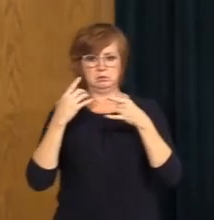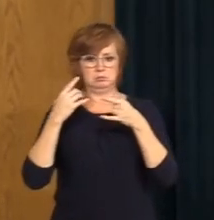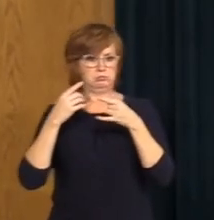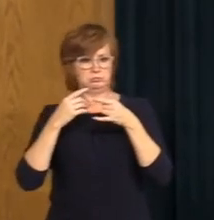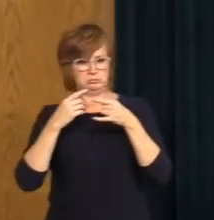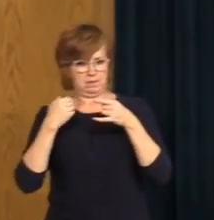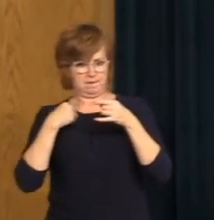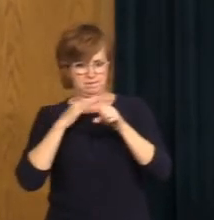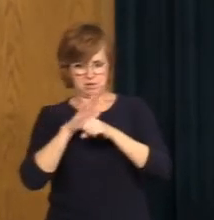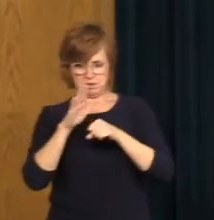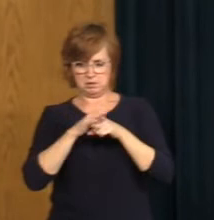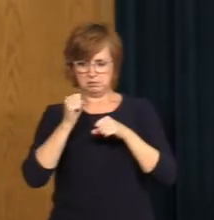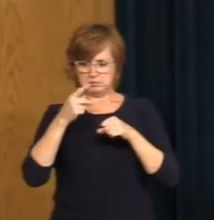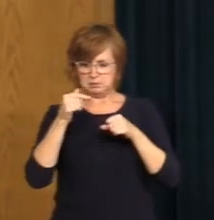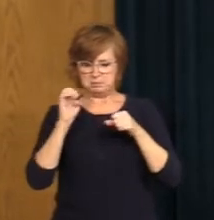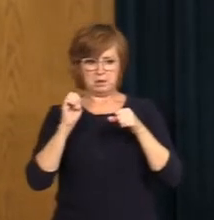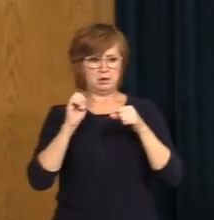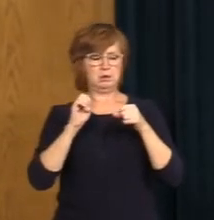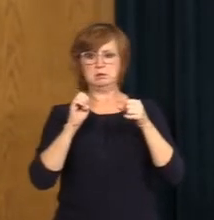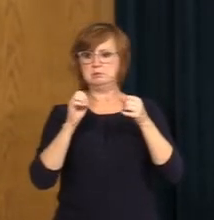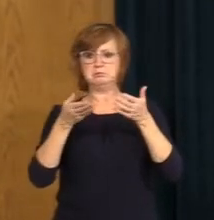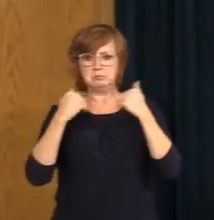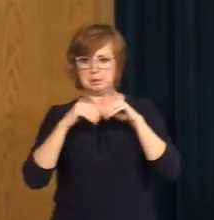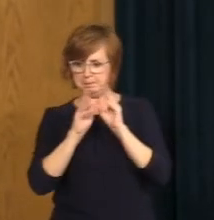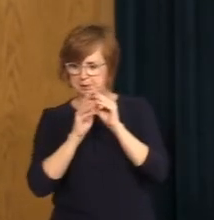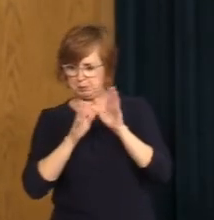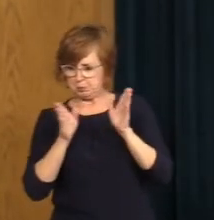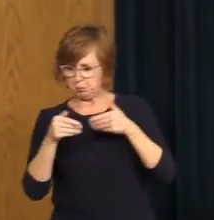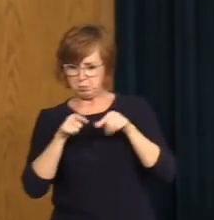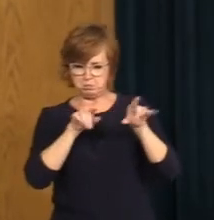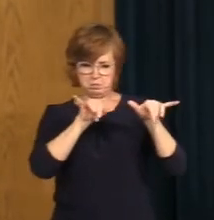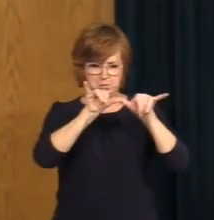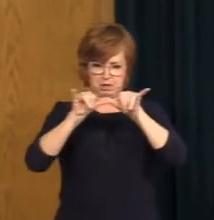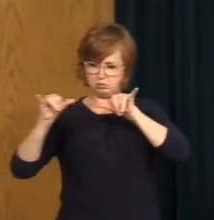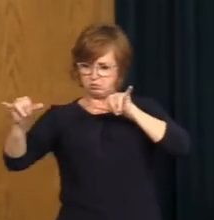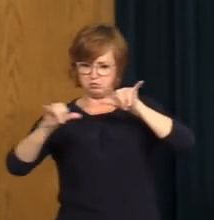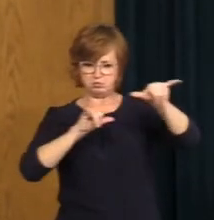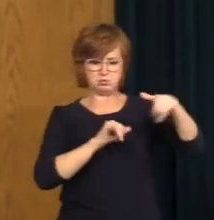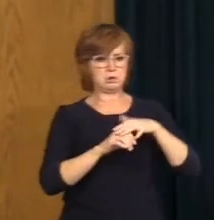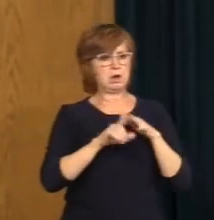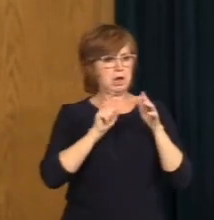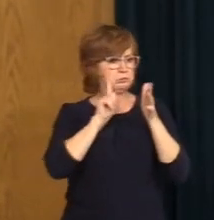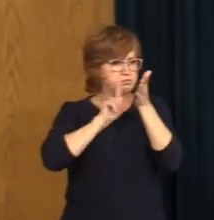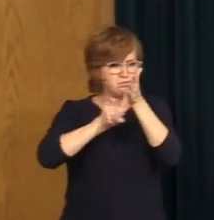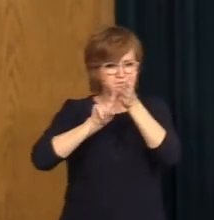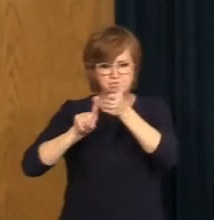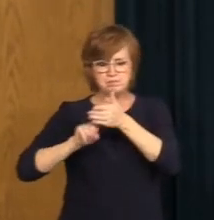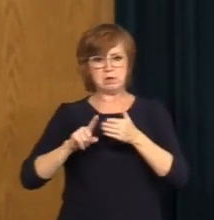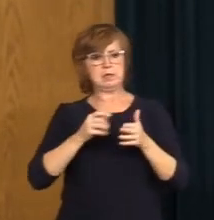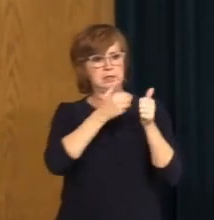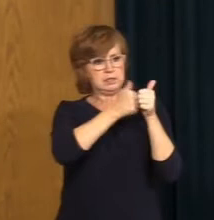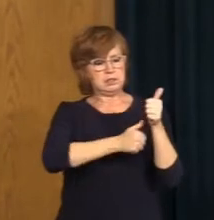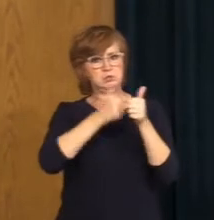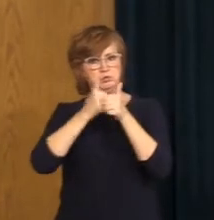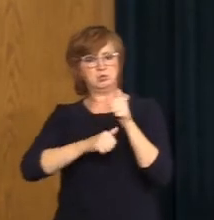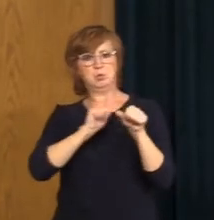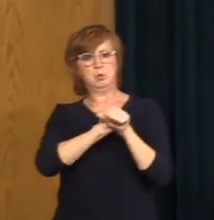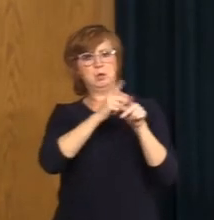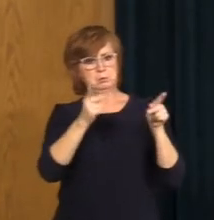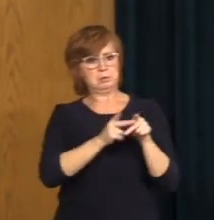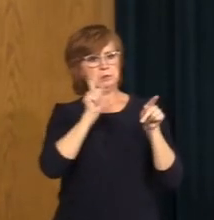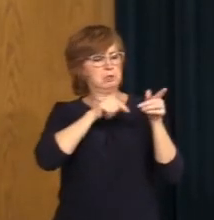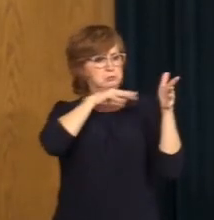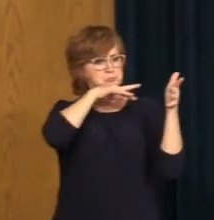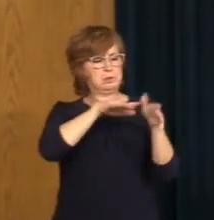area or in a meeting room where you can't maintain that physical distance. All these things are important, and every workplace should